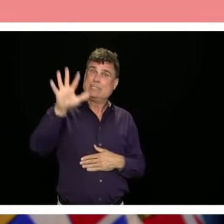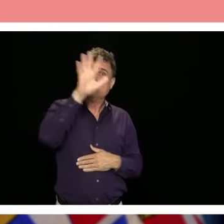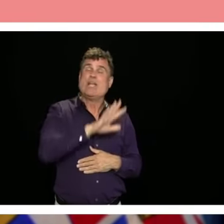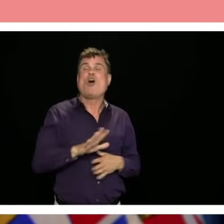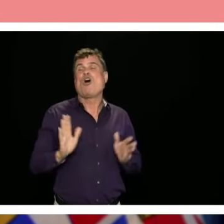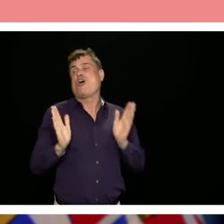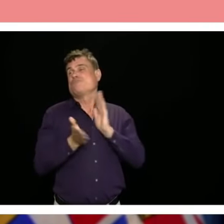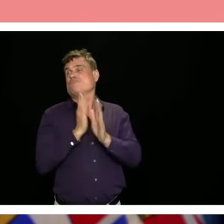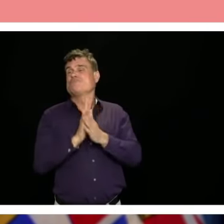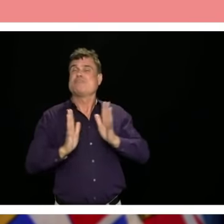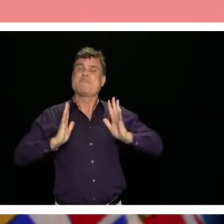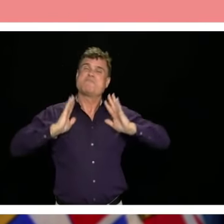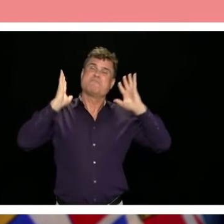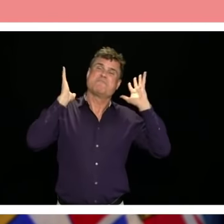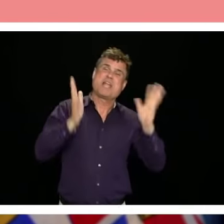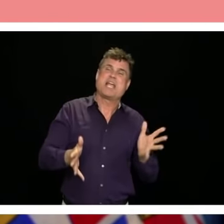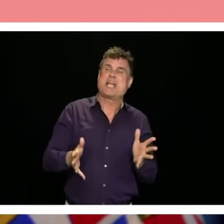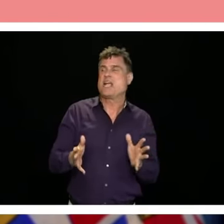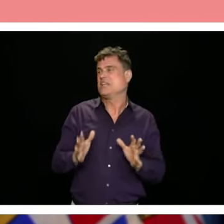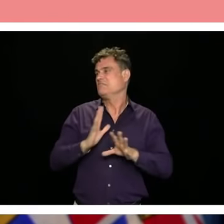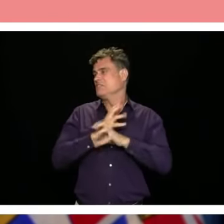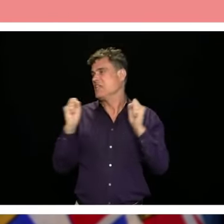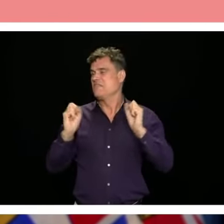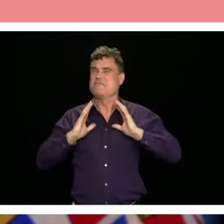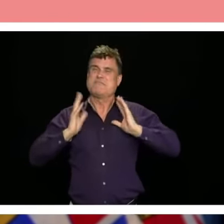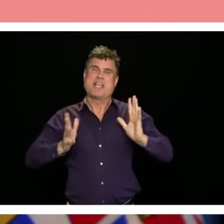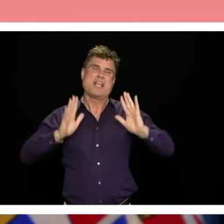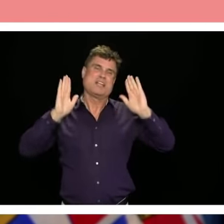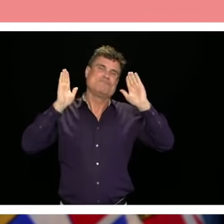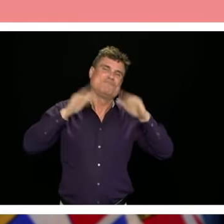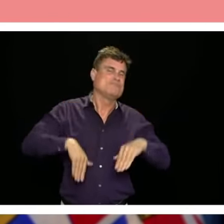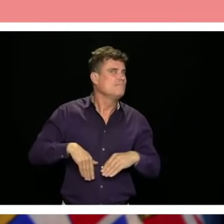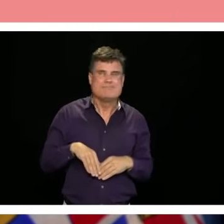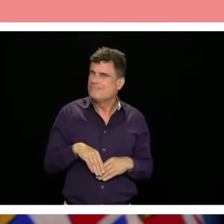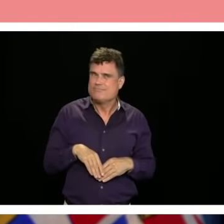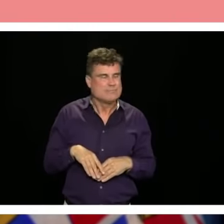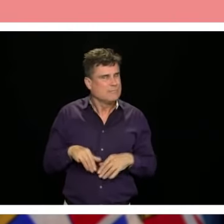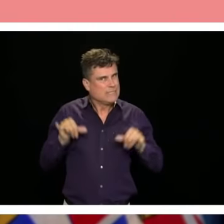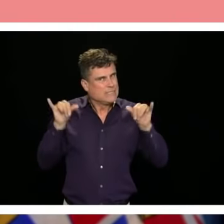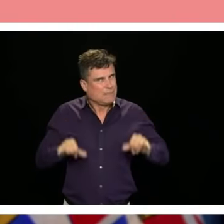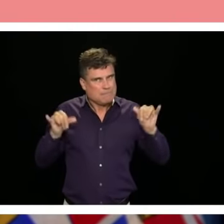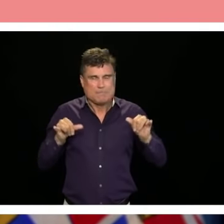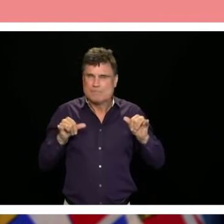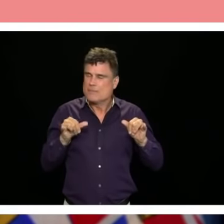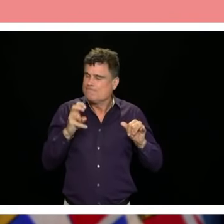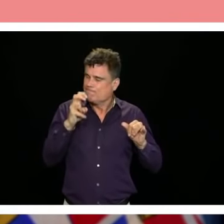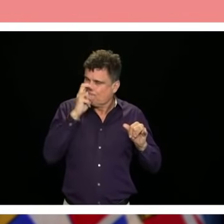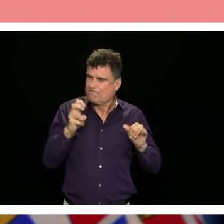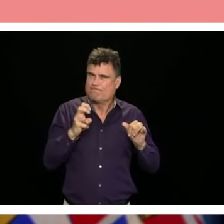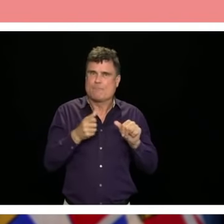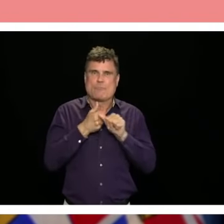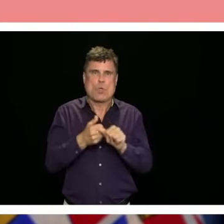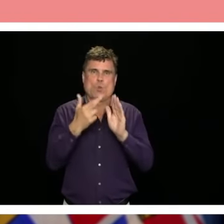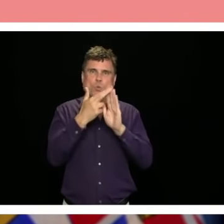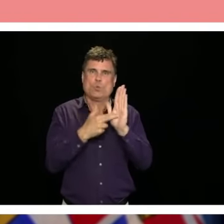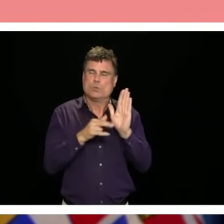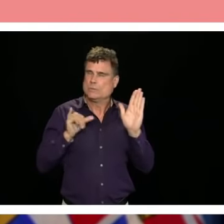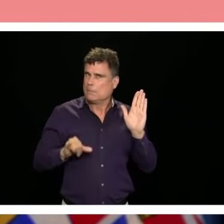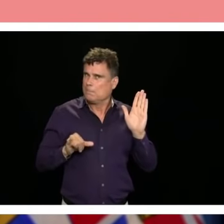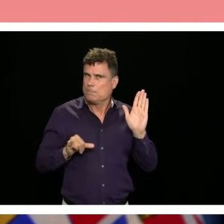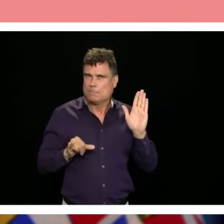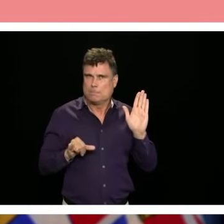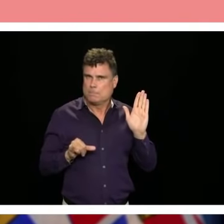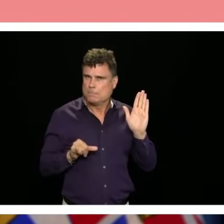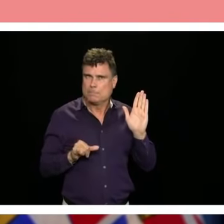be transmission at a fairly high level in Washington State. We know that across the country we're continuing to